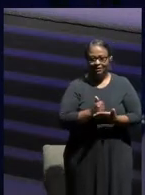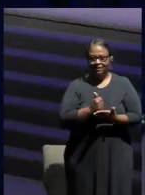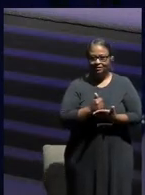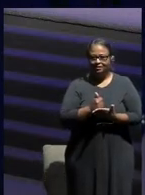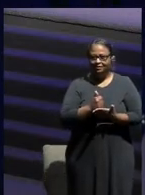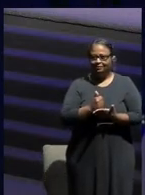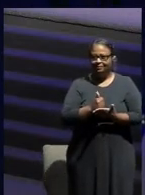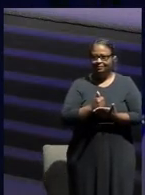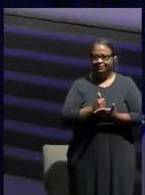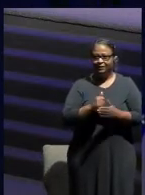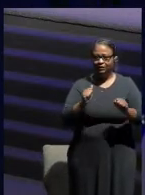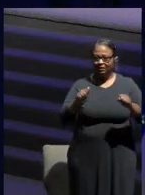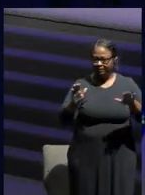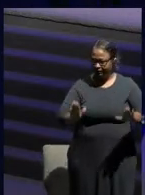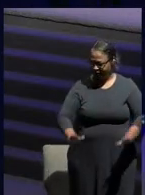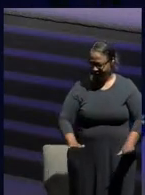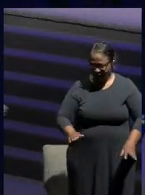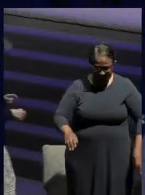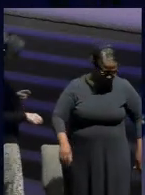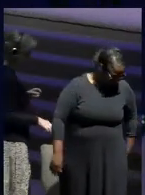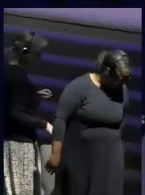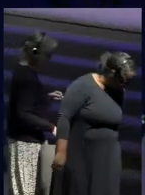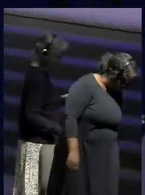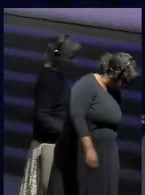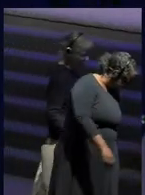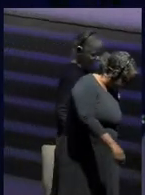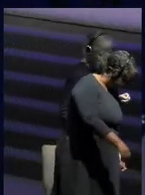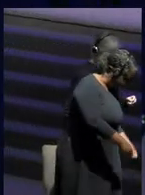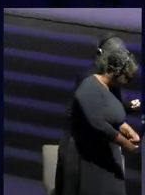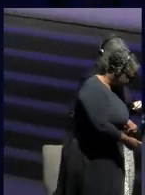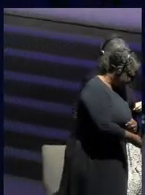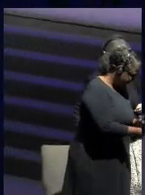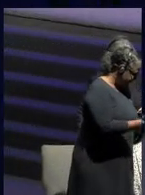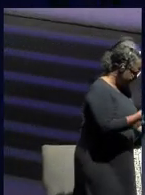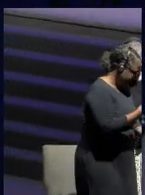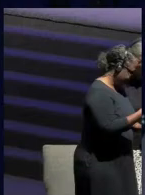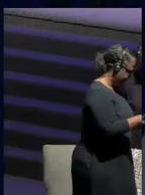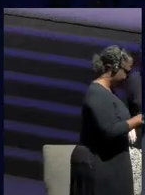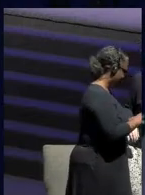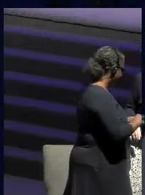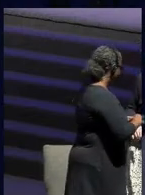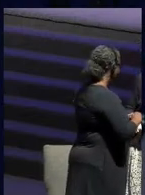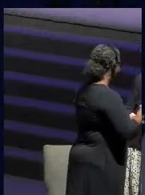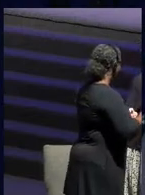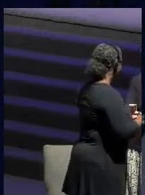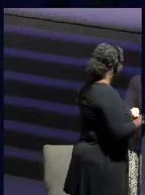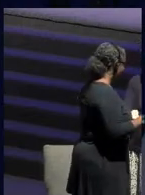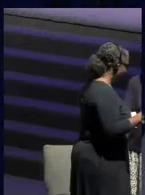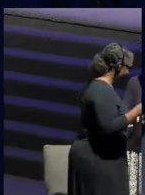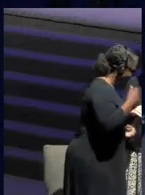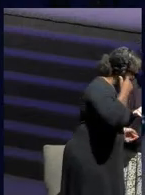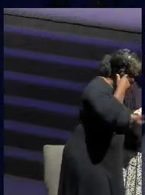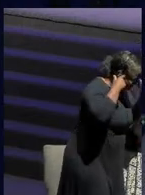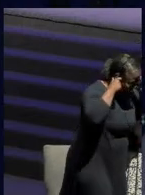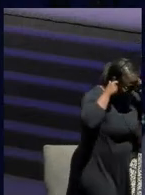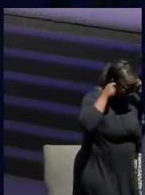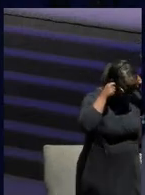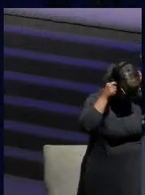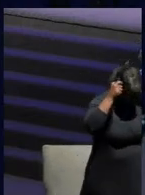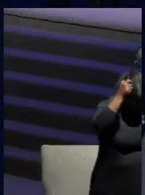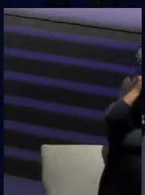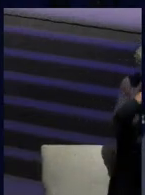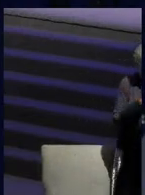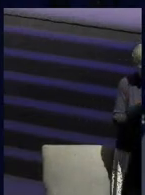Amen. Amen. You may be seated. Just as a reminder, this is our second week in